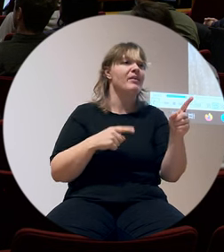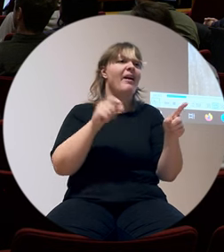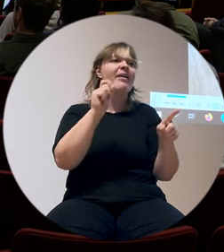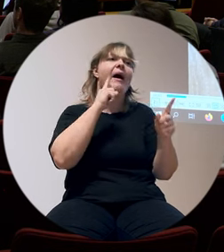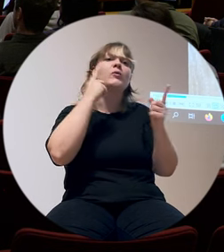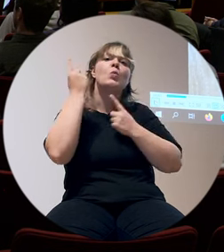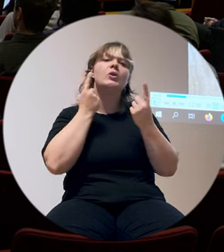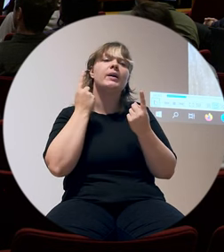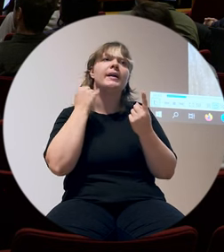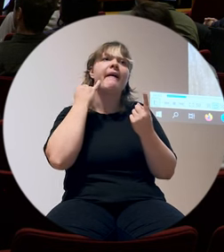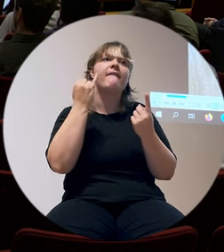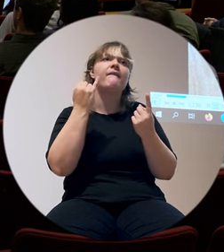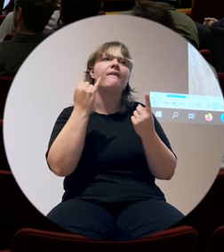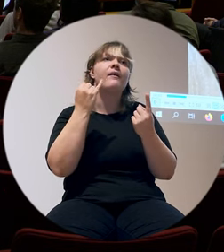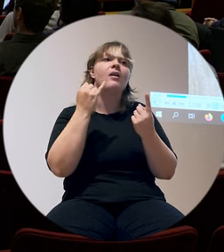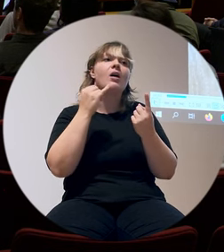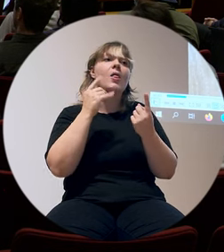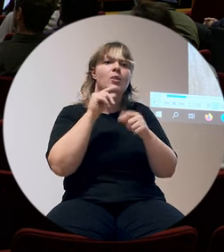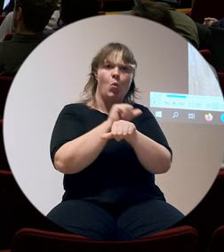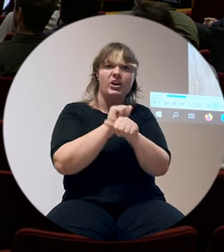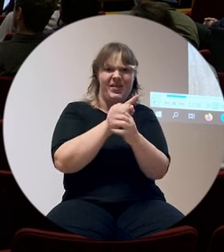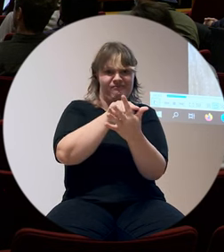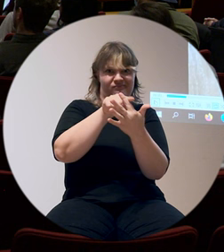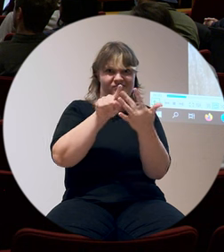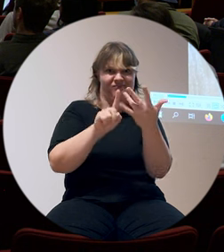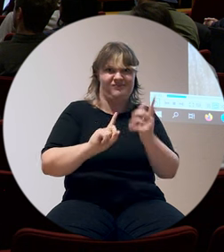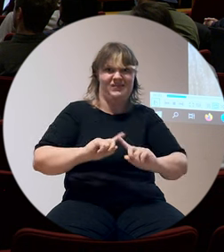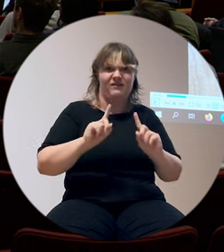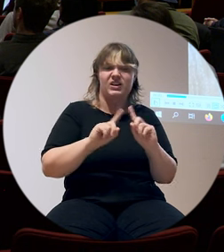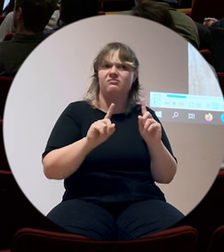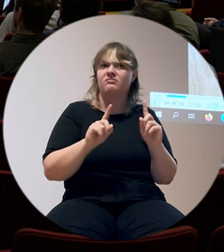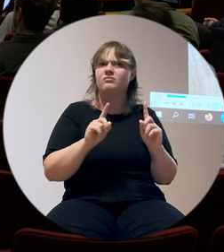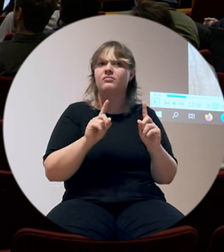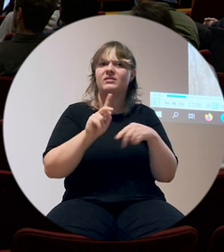wondering if through working with all of these different mediums that you found,